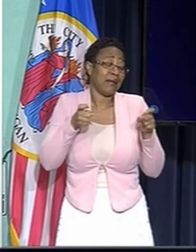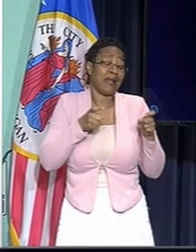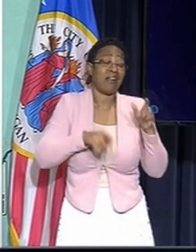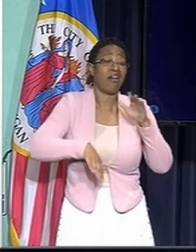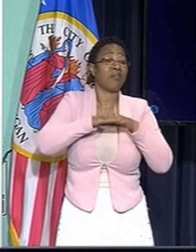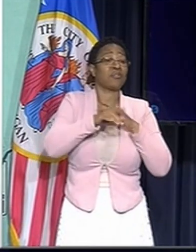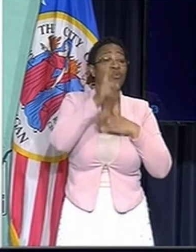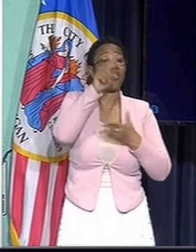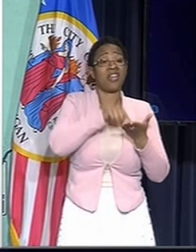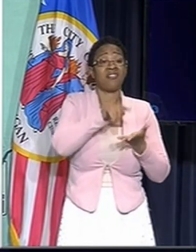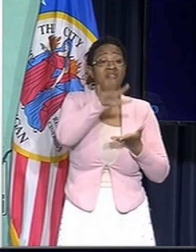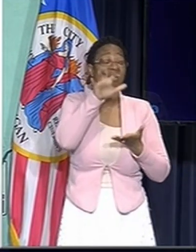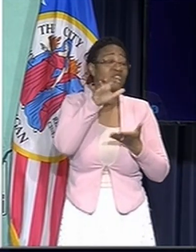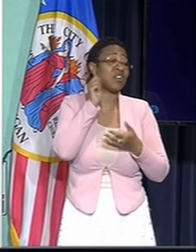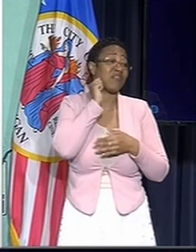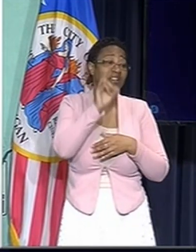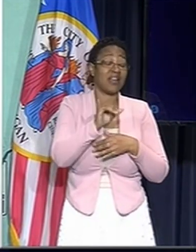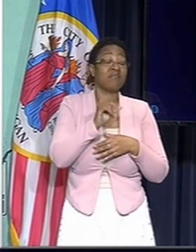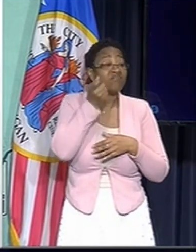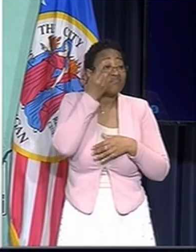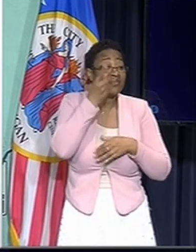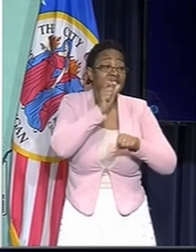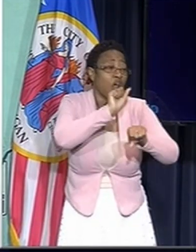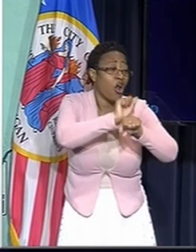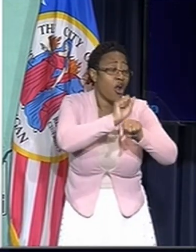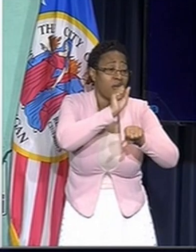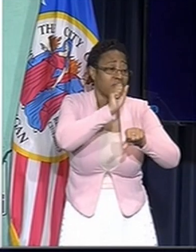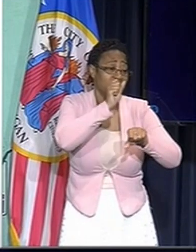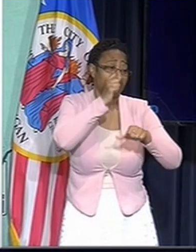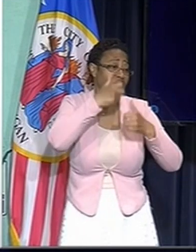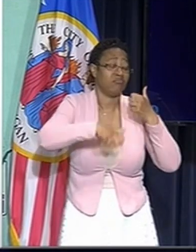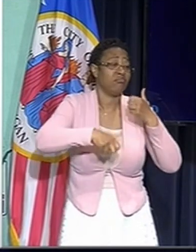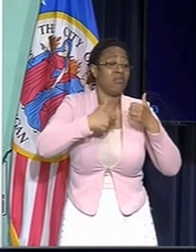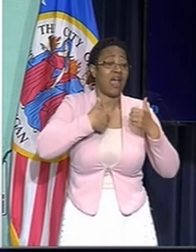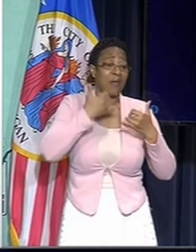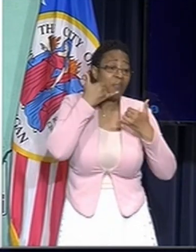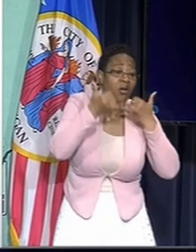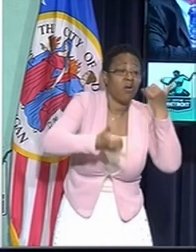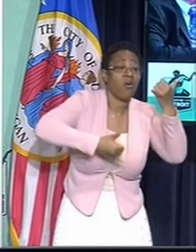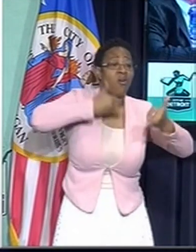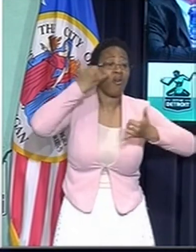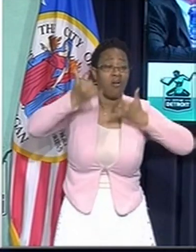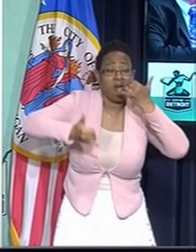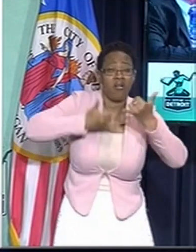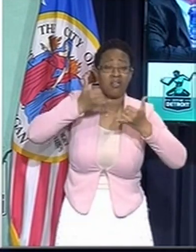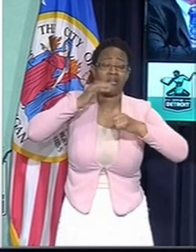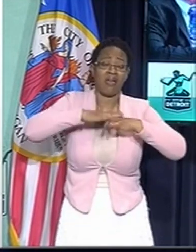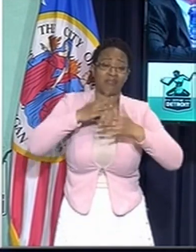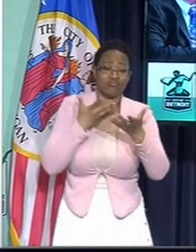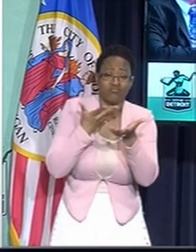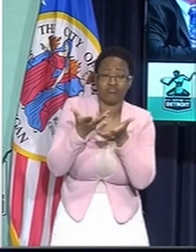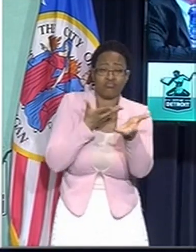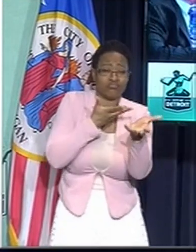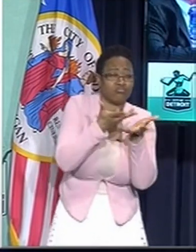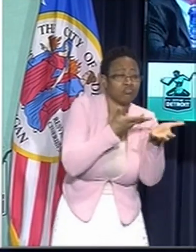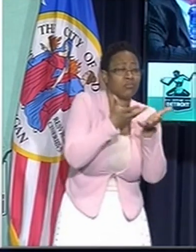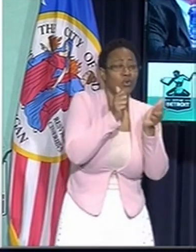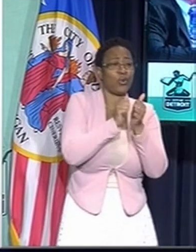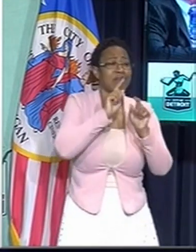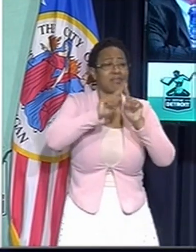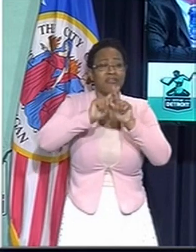1,500 a day. But it's hard work. I spend half my day on the phone with potential sources of